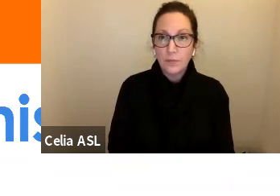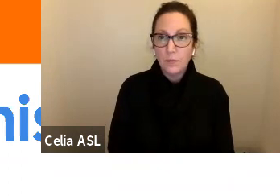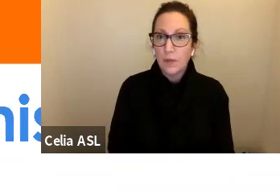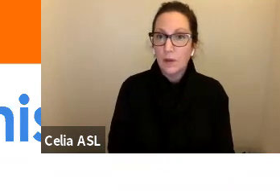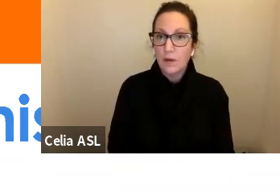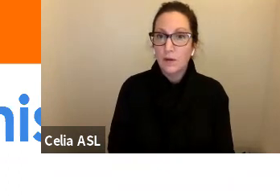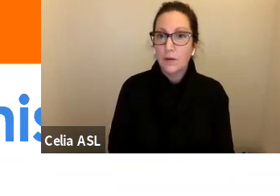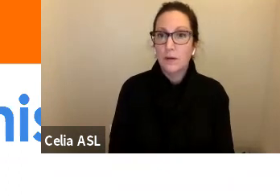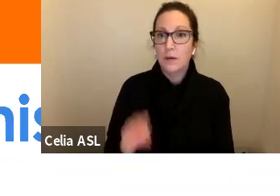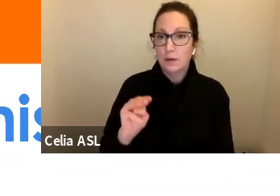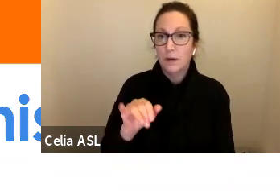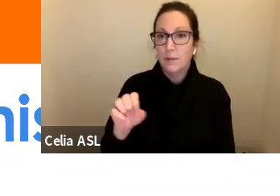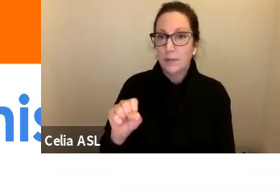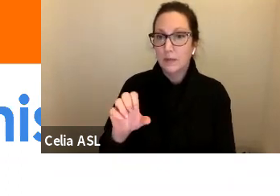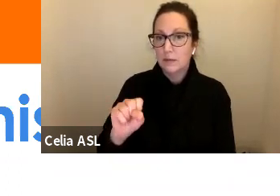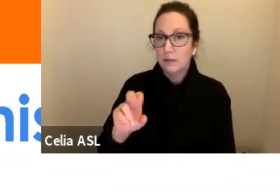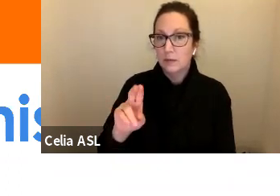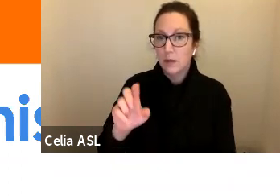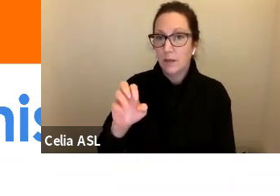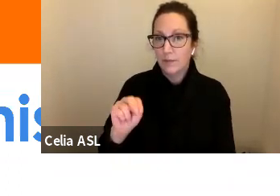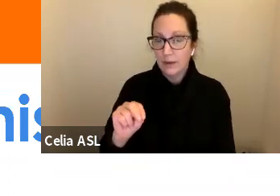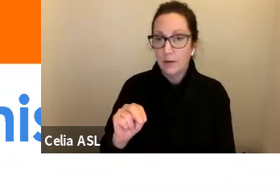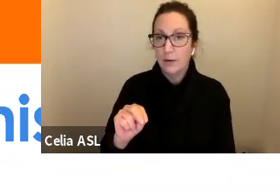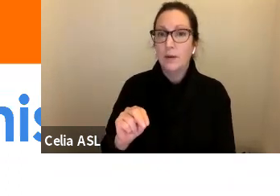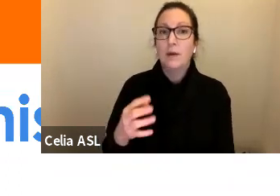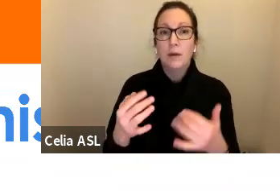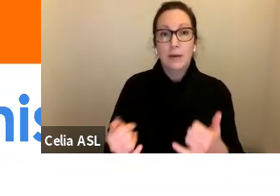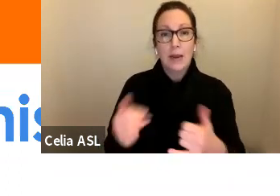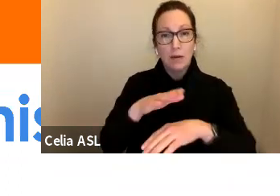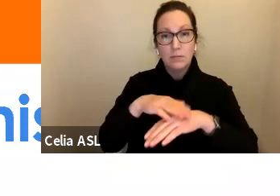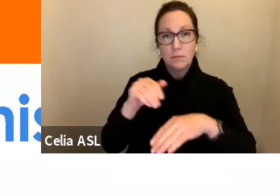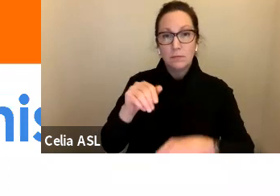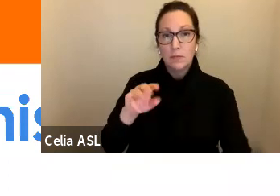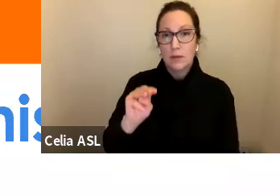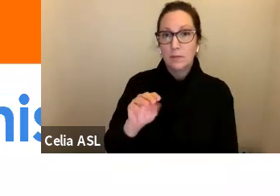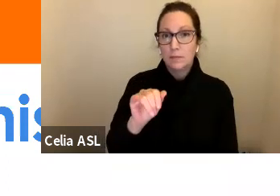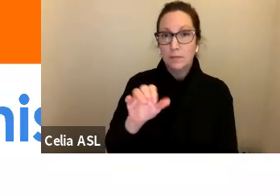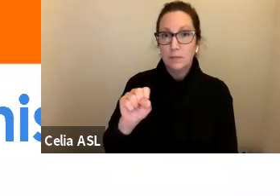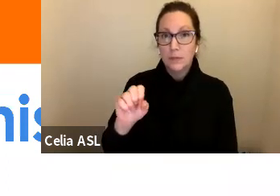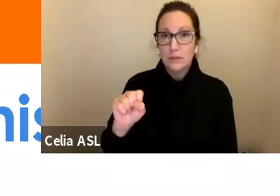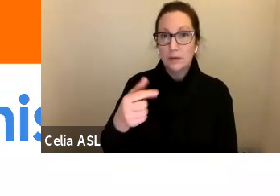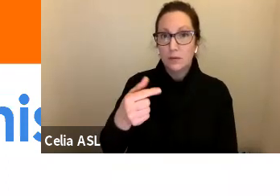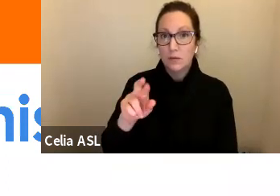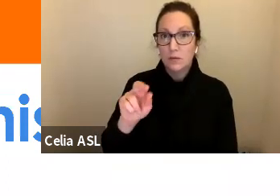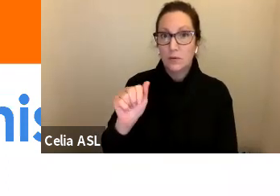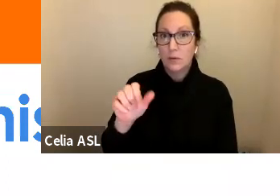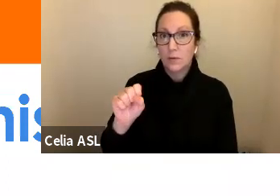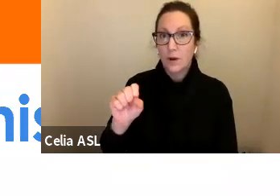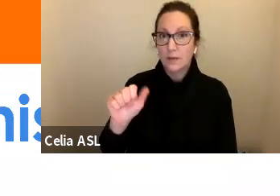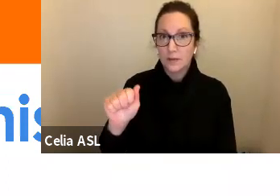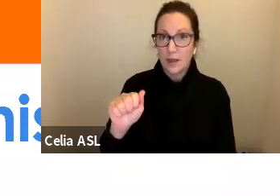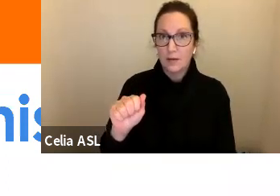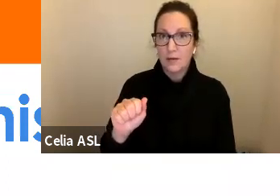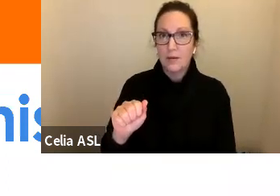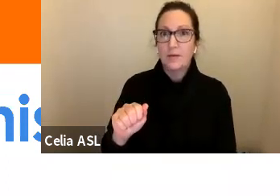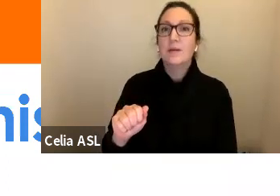Super helpful. Great question. I have Ms. Grassa, Ms. Scarrett, and then Ms. Tung. I actually had the same